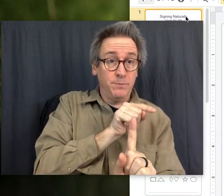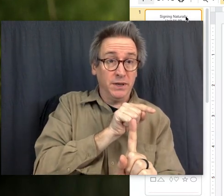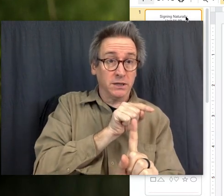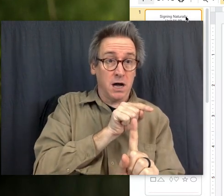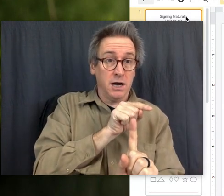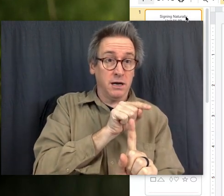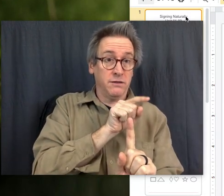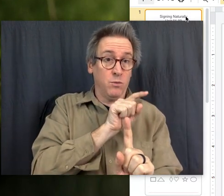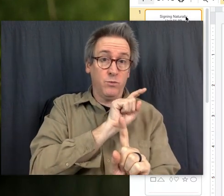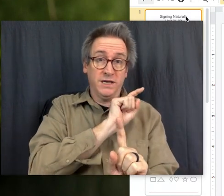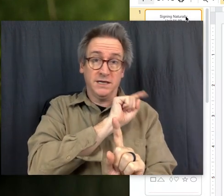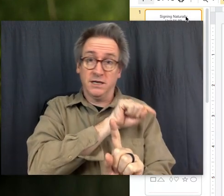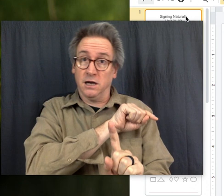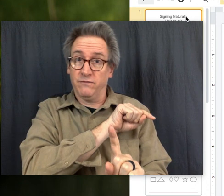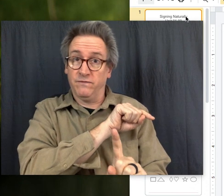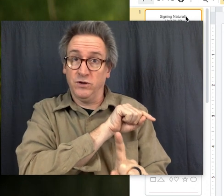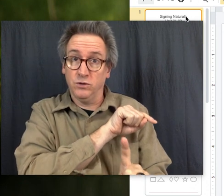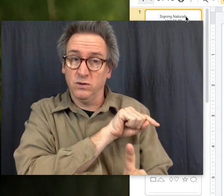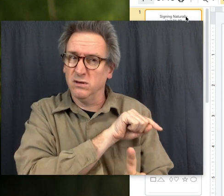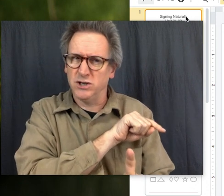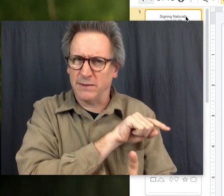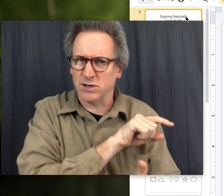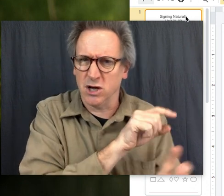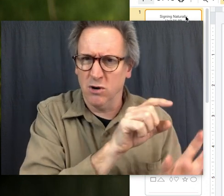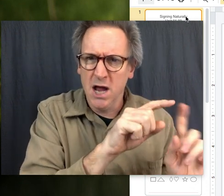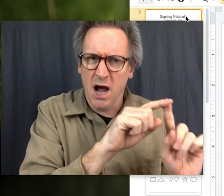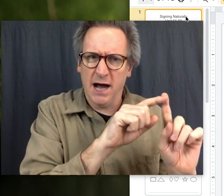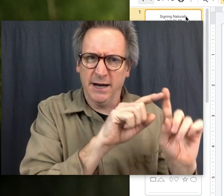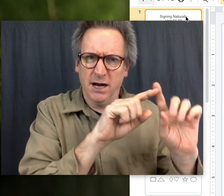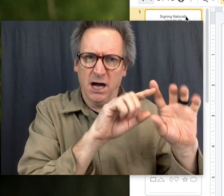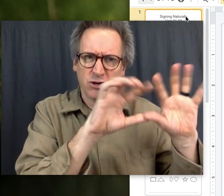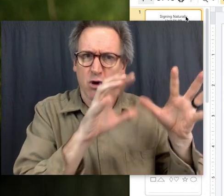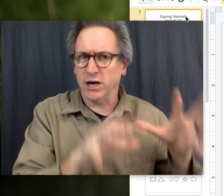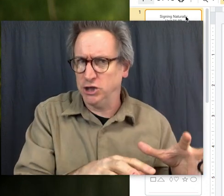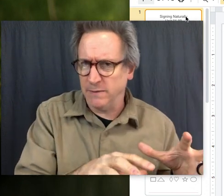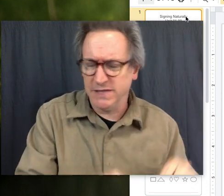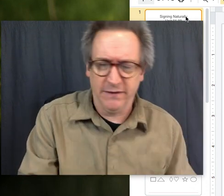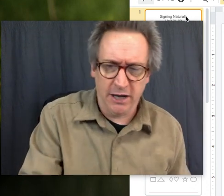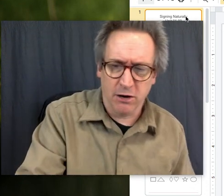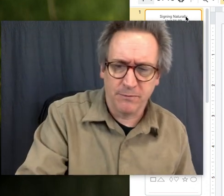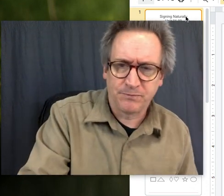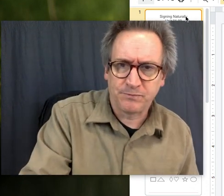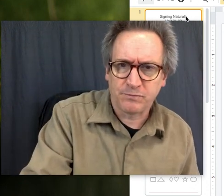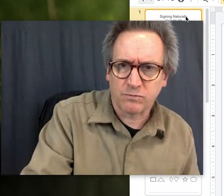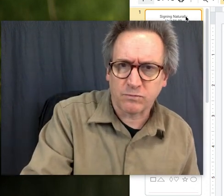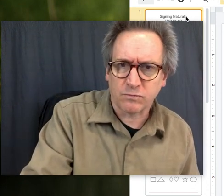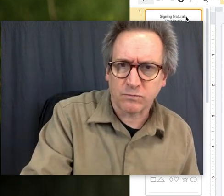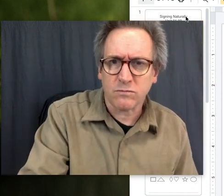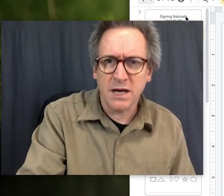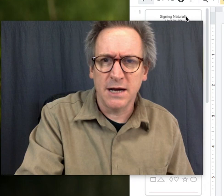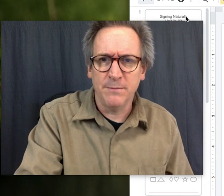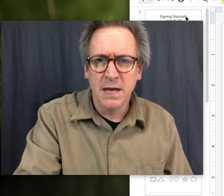to build on the one we did a few chapters ago on drawing shapes in the air.